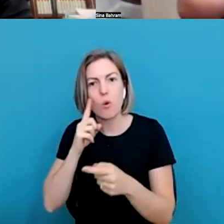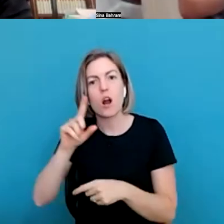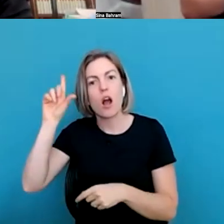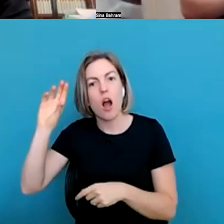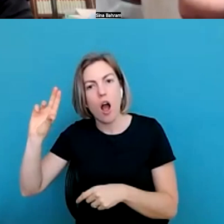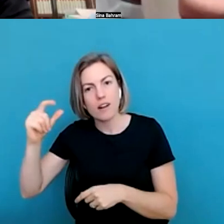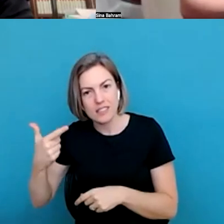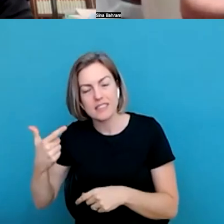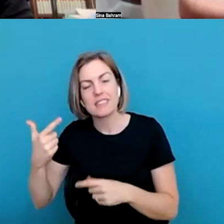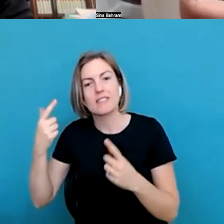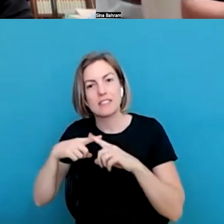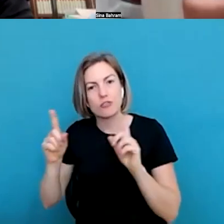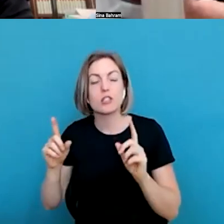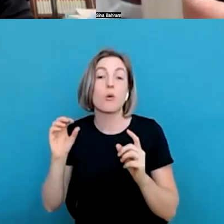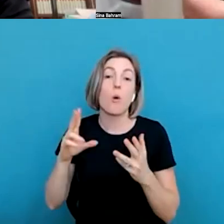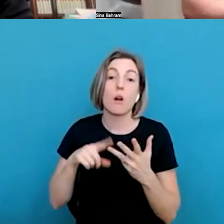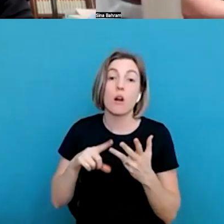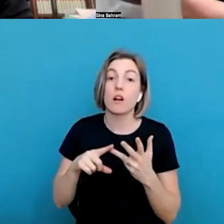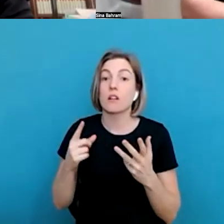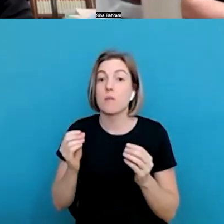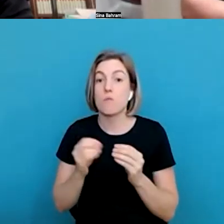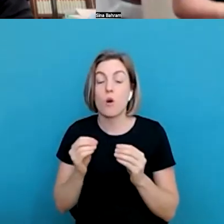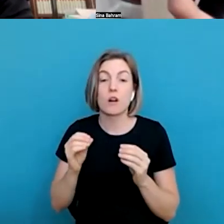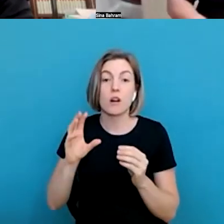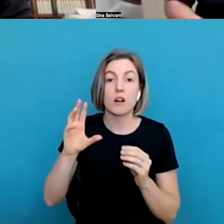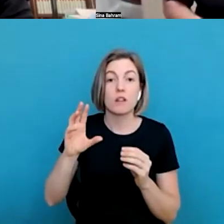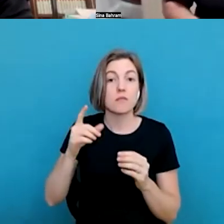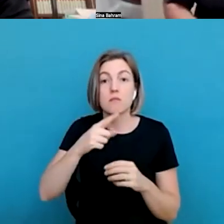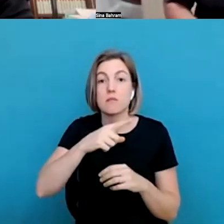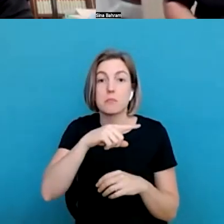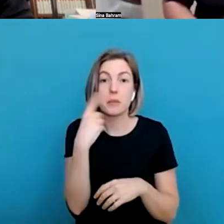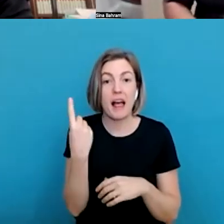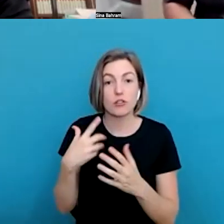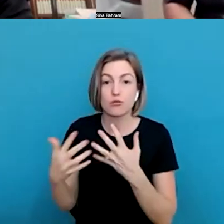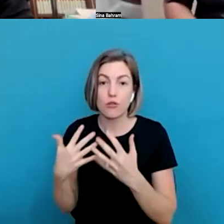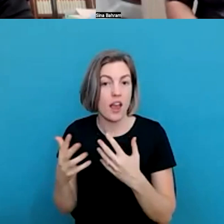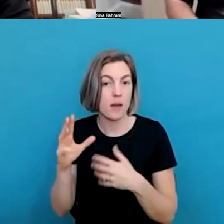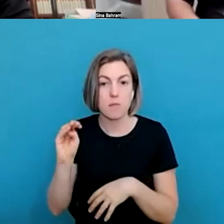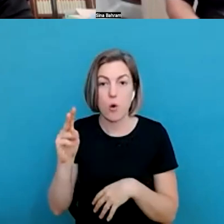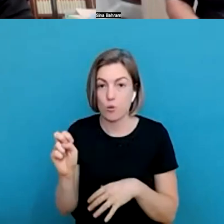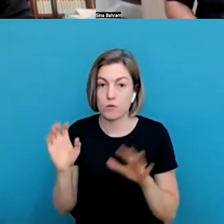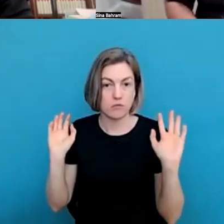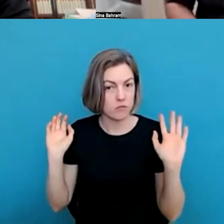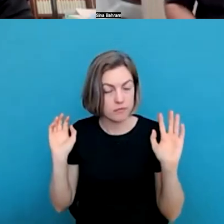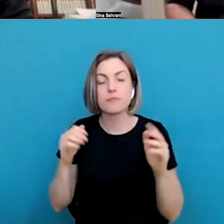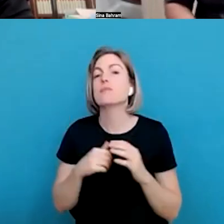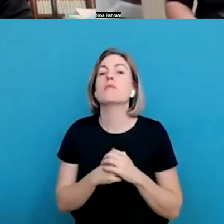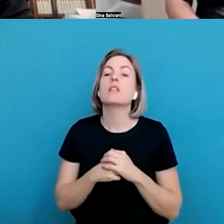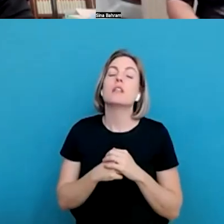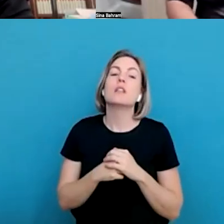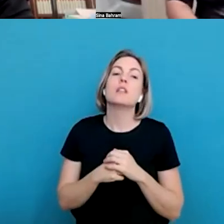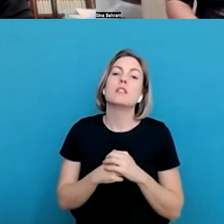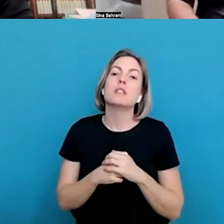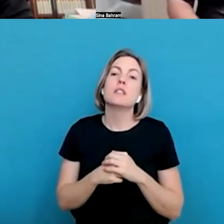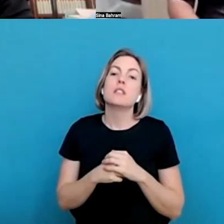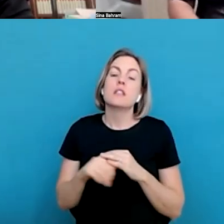differences, whether that's something as simple as just a monochromatic mode, right? That's the idea. Now, the other thing